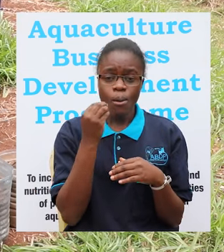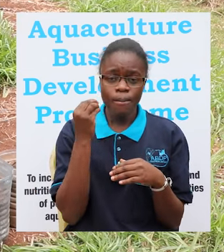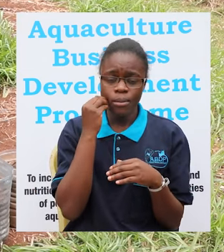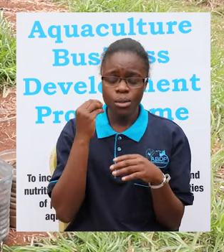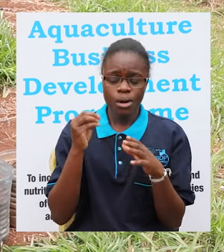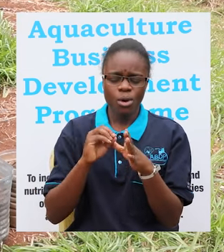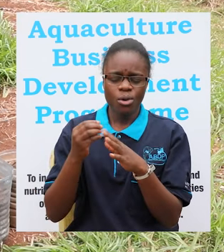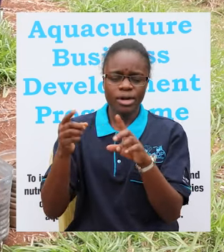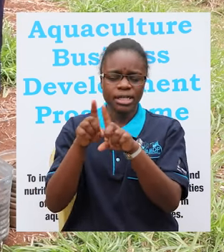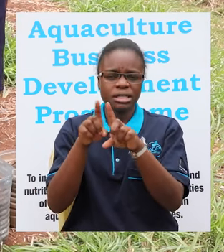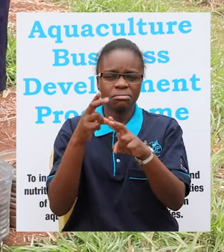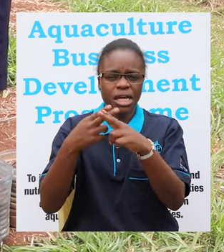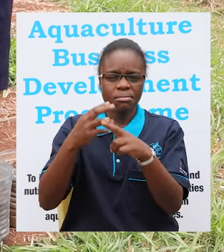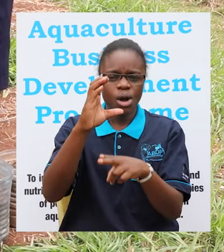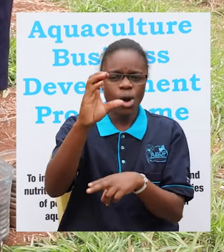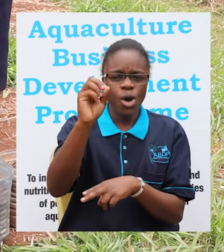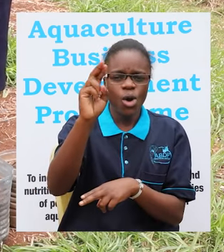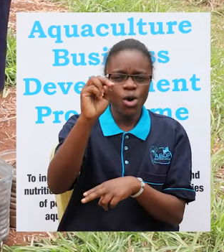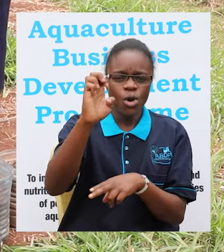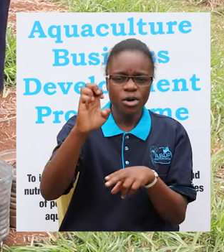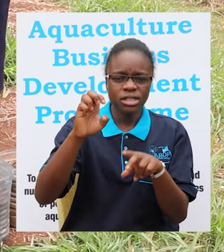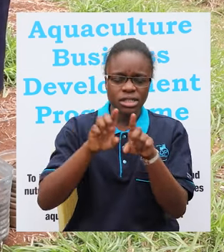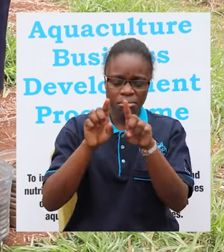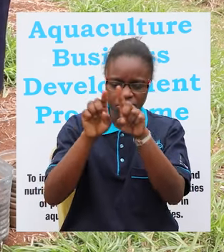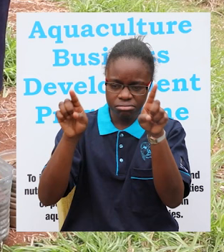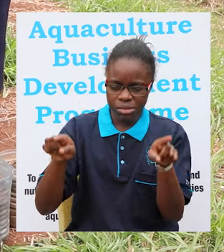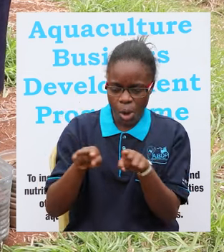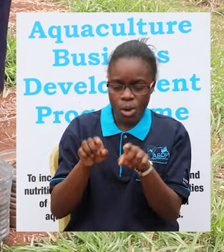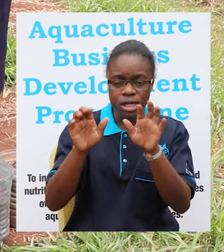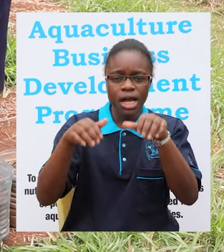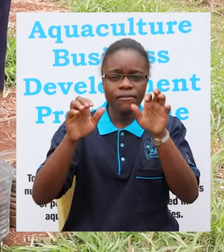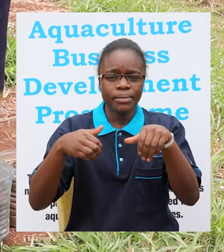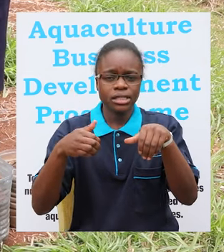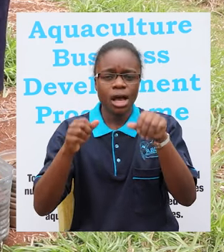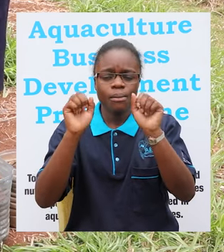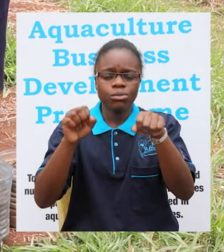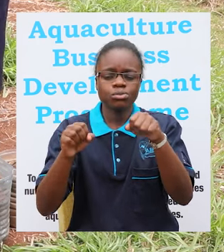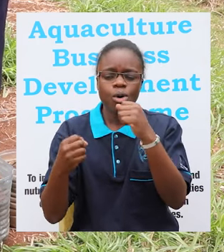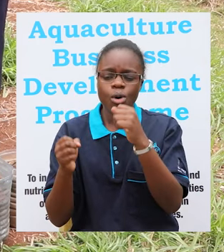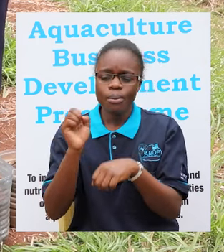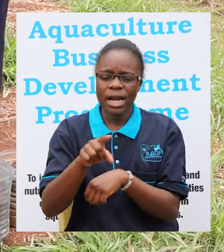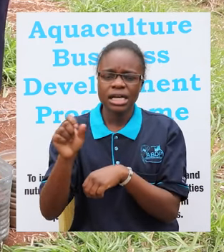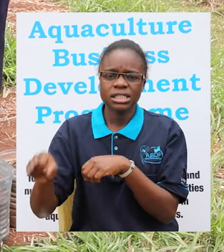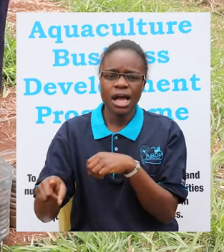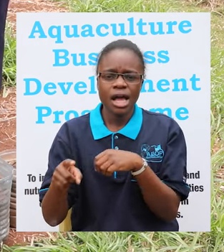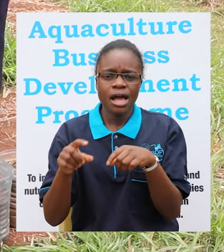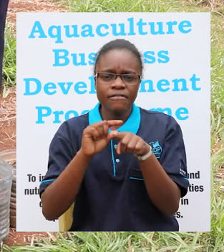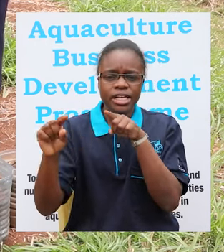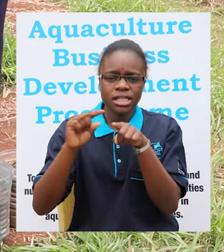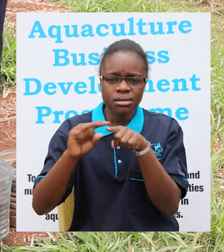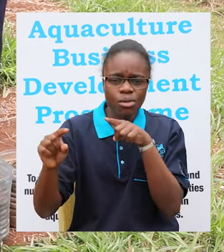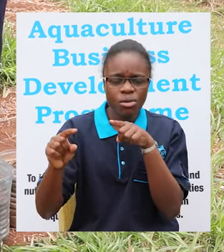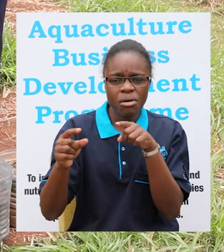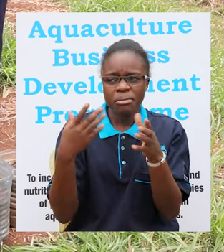Corn garden can be big or small. This particular one is the big one. And on this one, we have grown the exotic